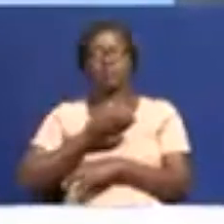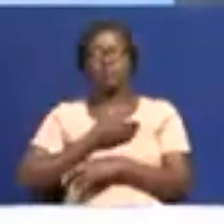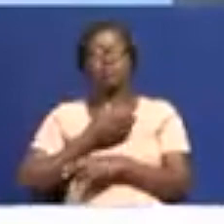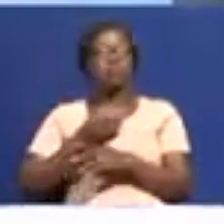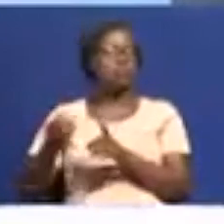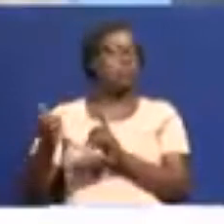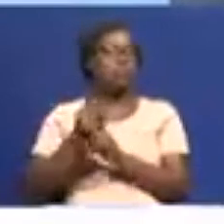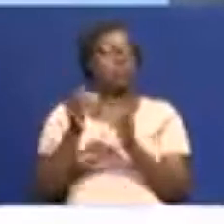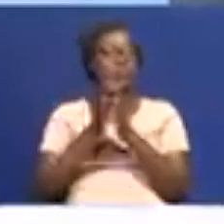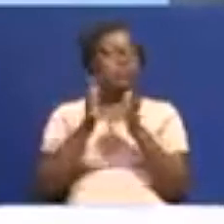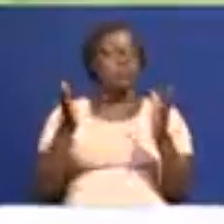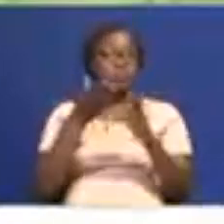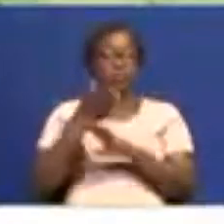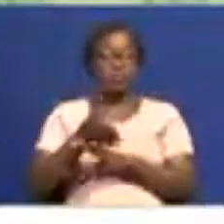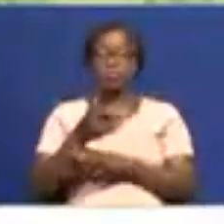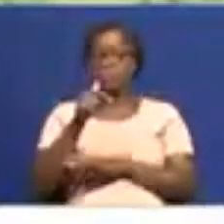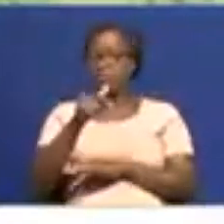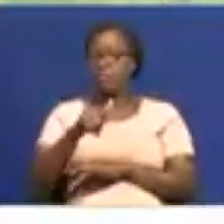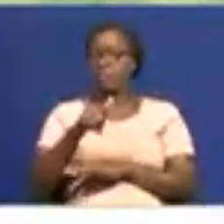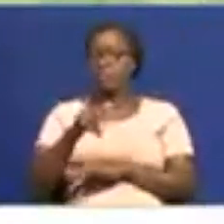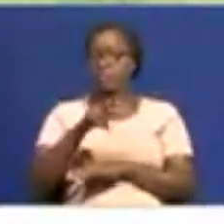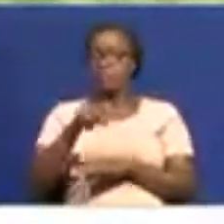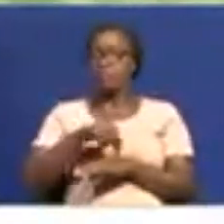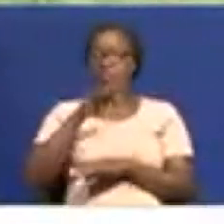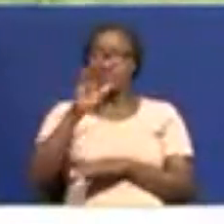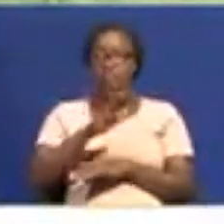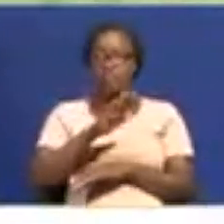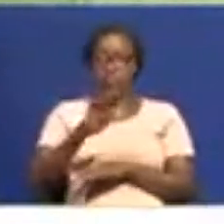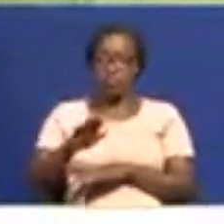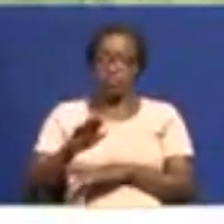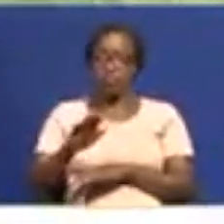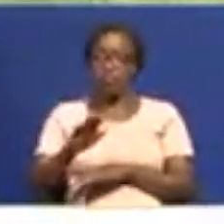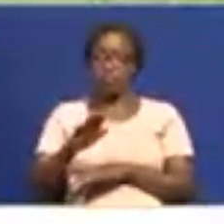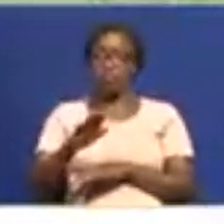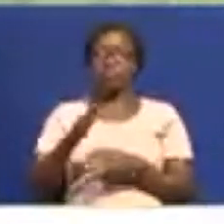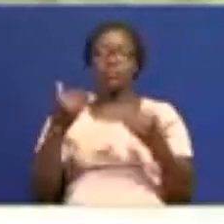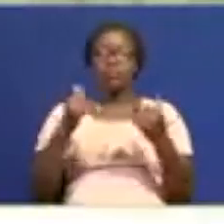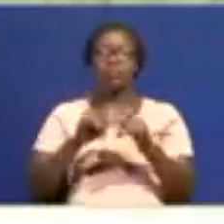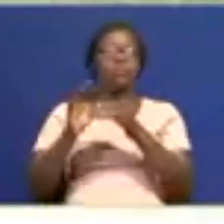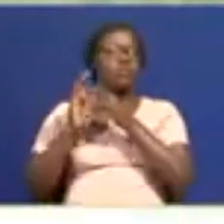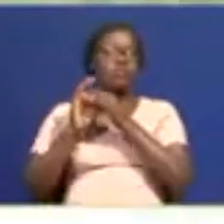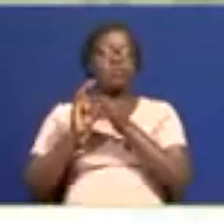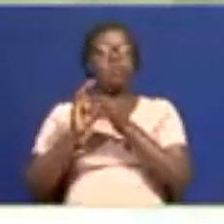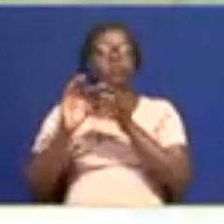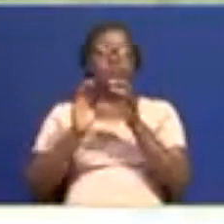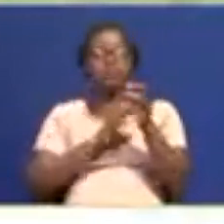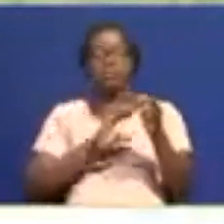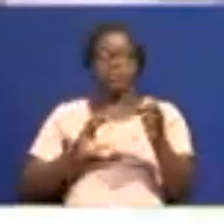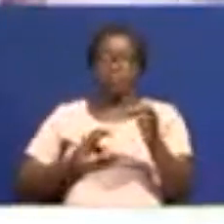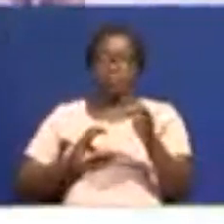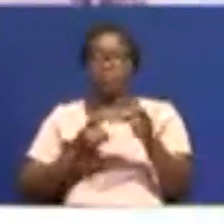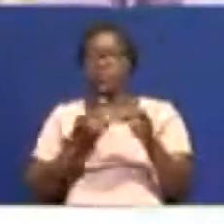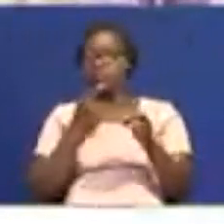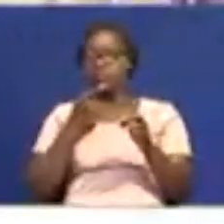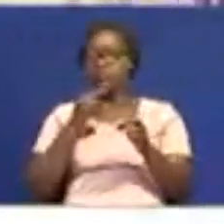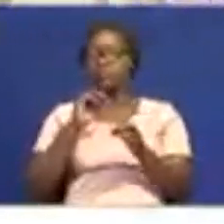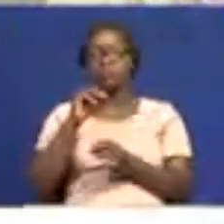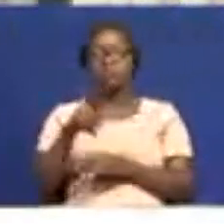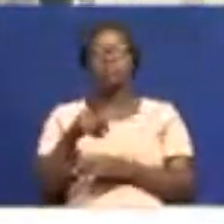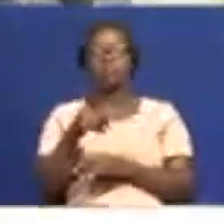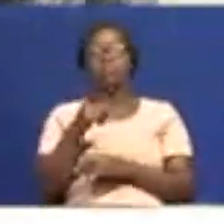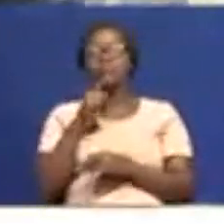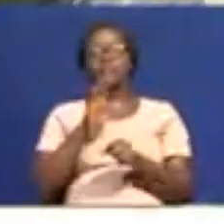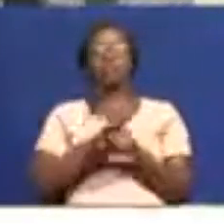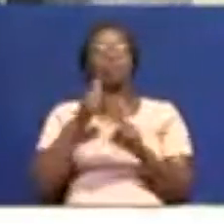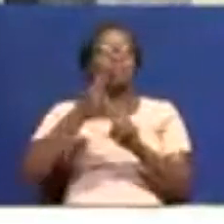mileage across this country. The National Assembly Sports and Culture Committee, led by Turkana North MP Ekwom Nabuin, pledged